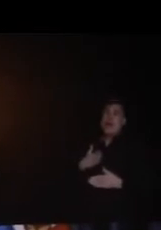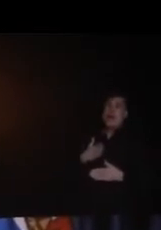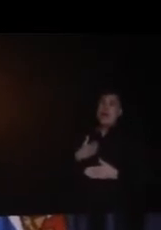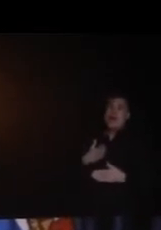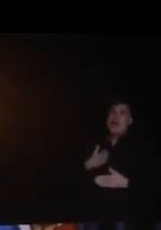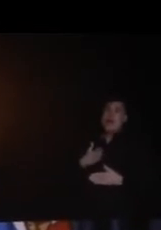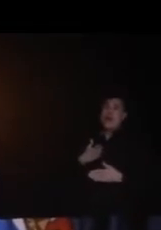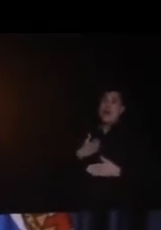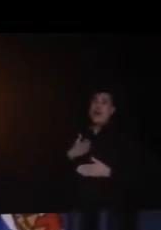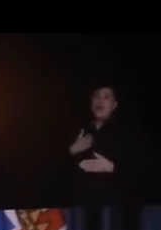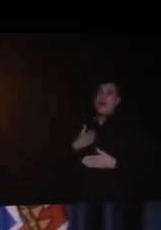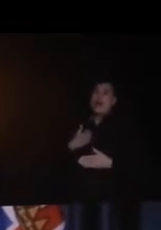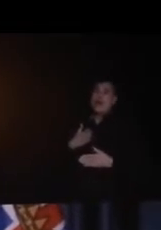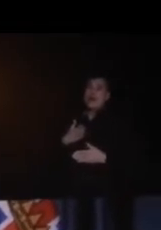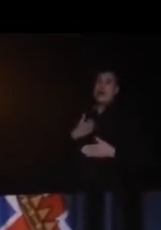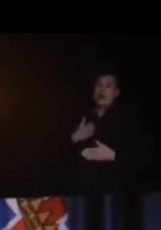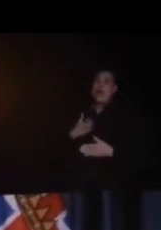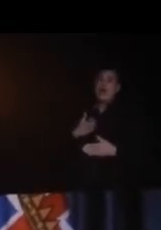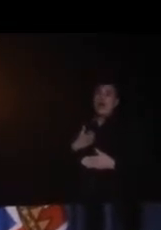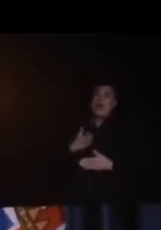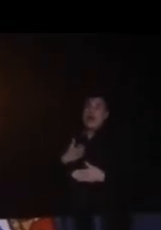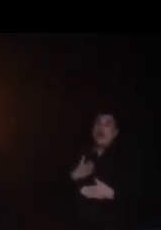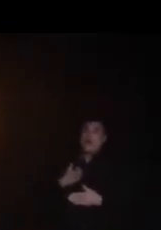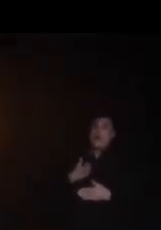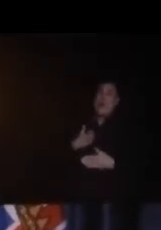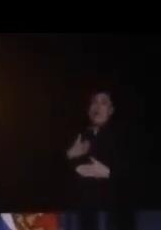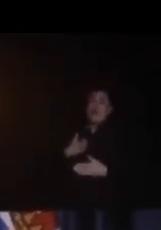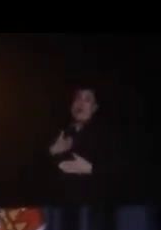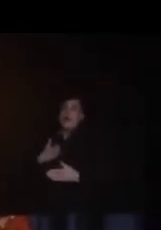legislations that we have in the province of British Columbia,